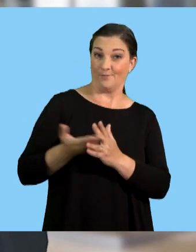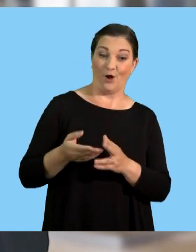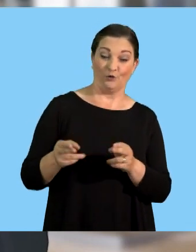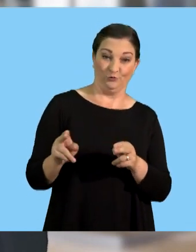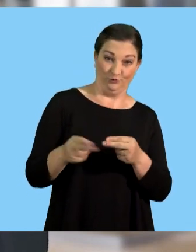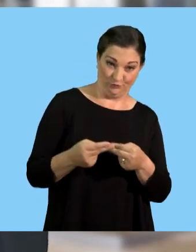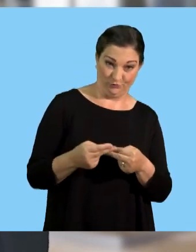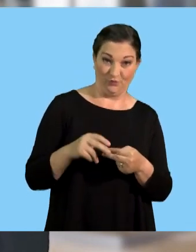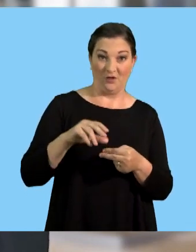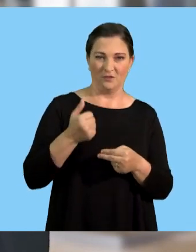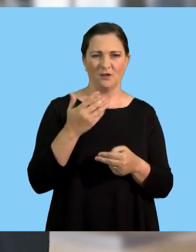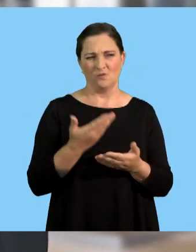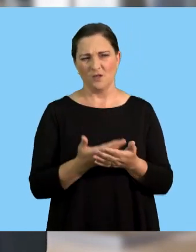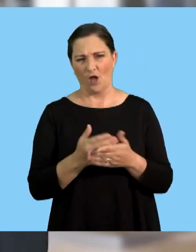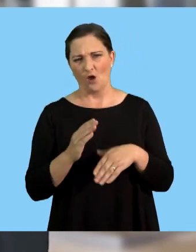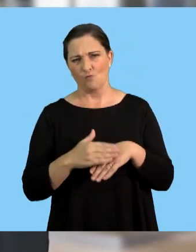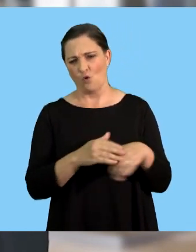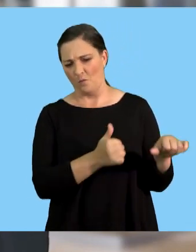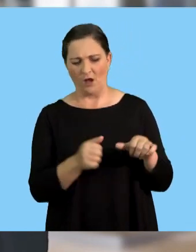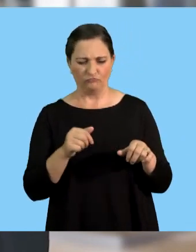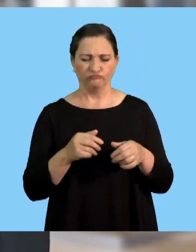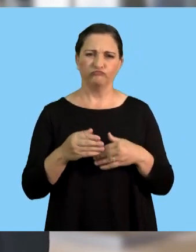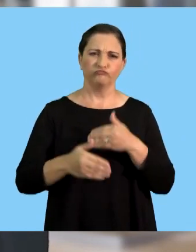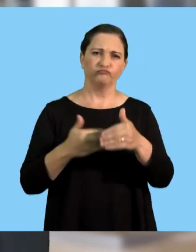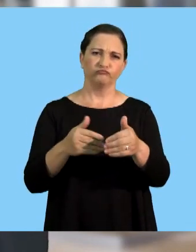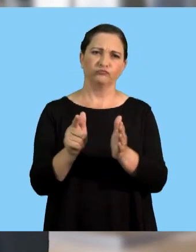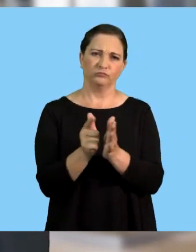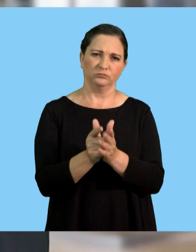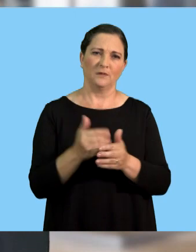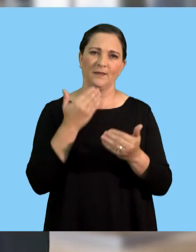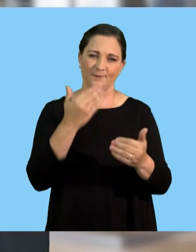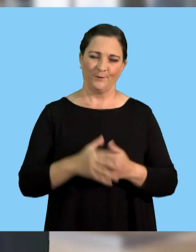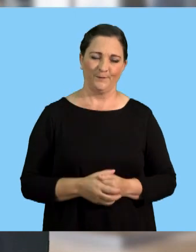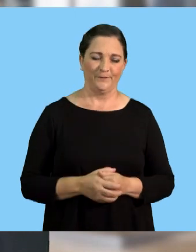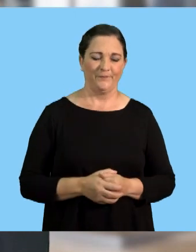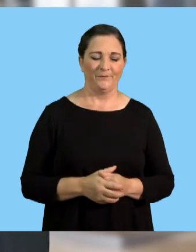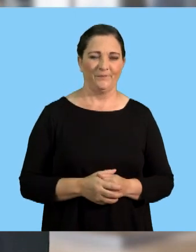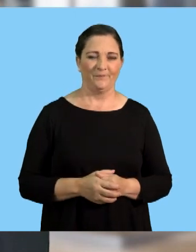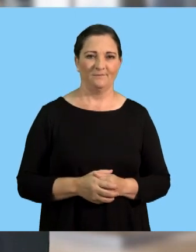short break and we'll continue to look into other aspects of the lesson. Thank you.